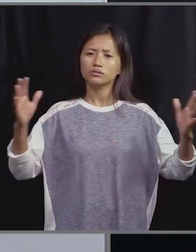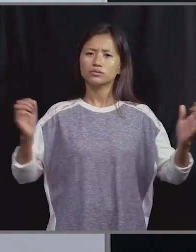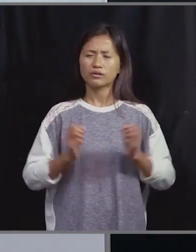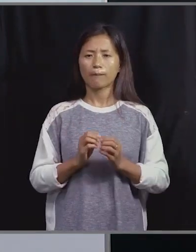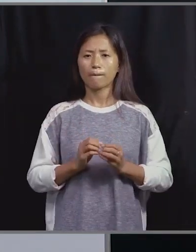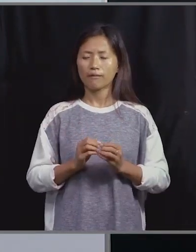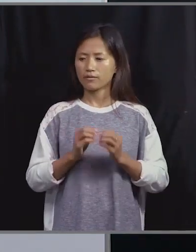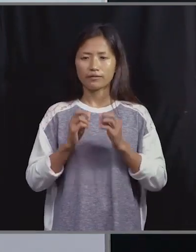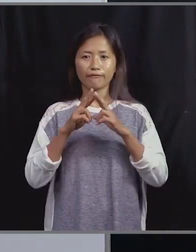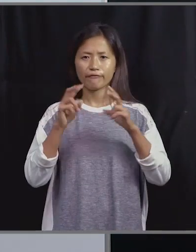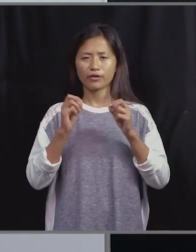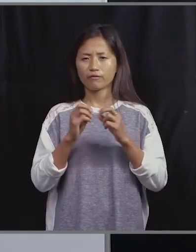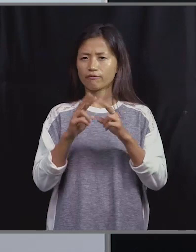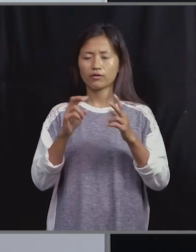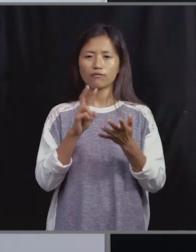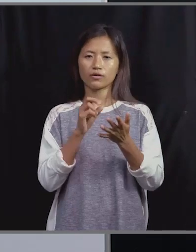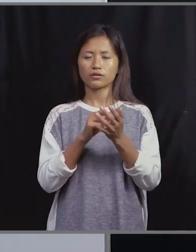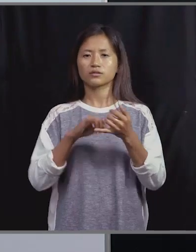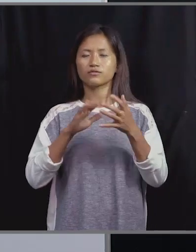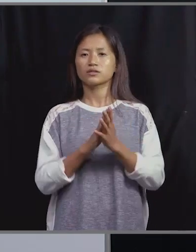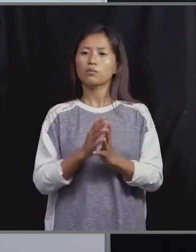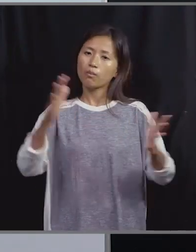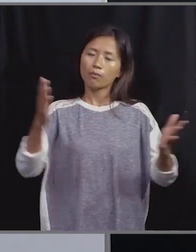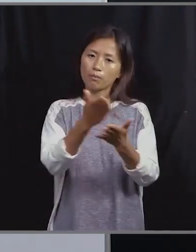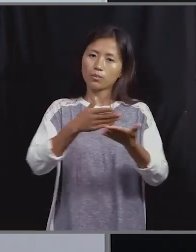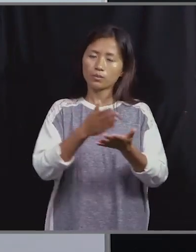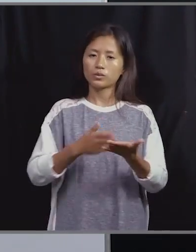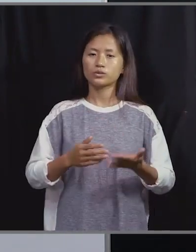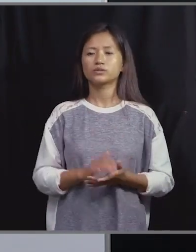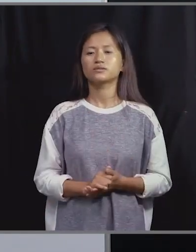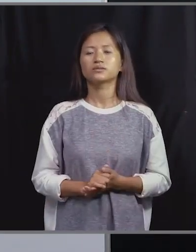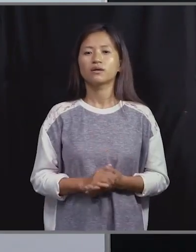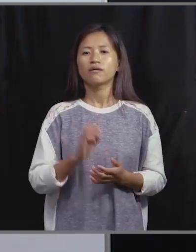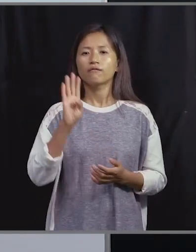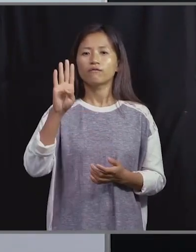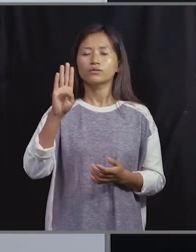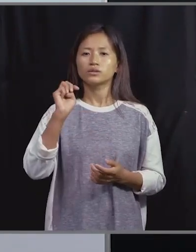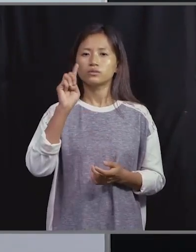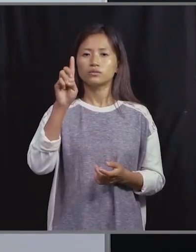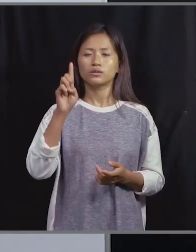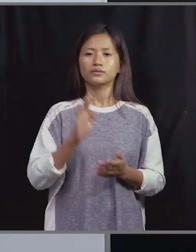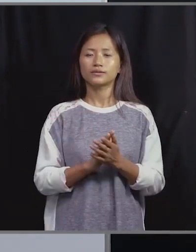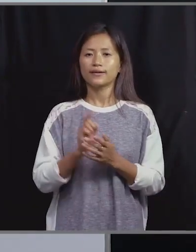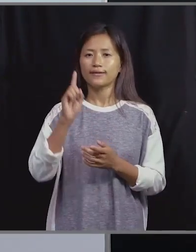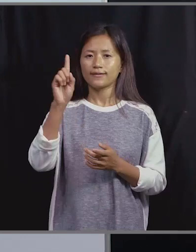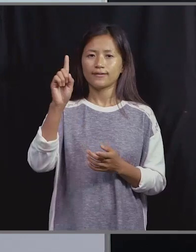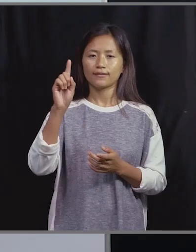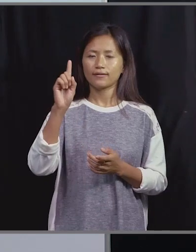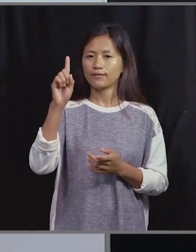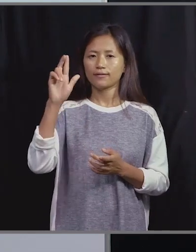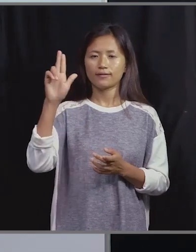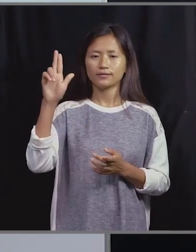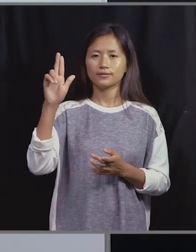vast area or a vast portion, which you can imagine that 41 villages existed in 1813. But